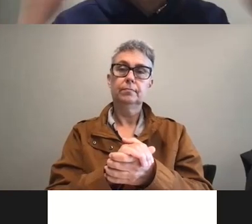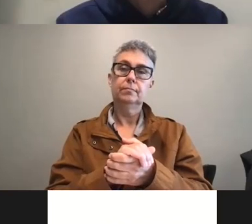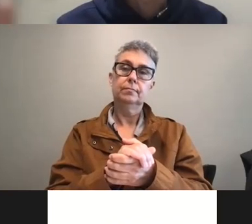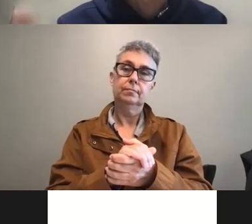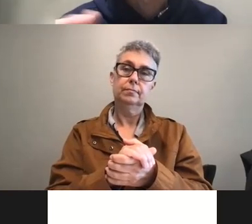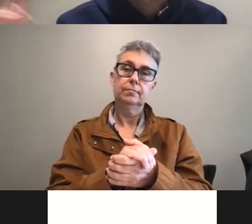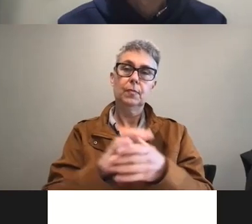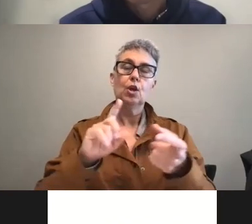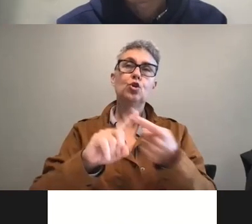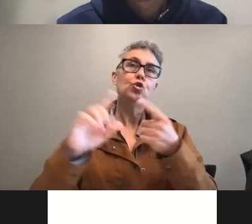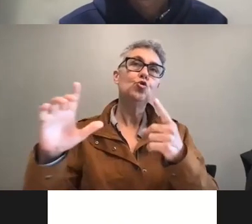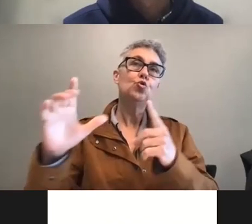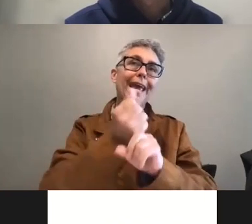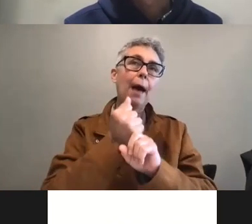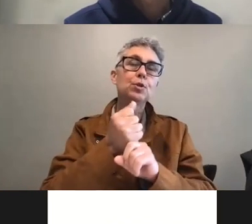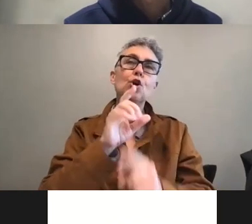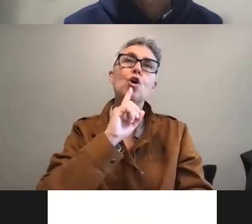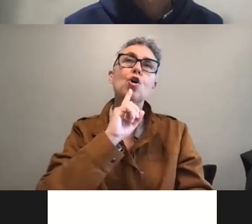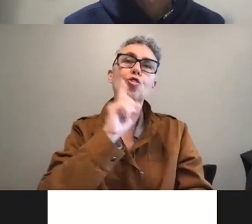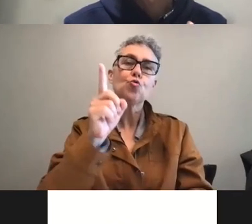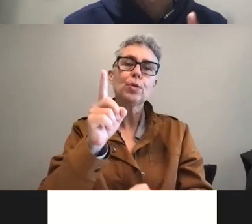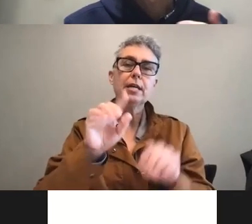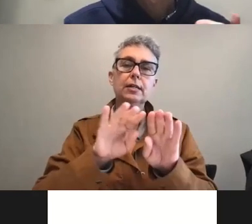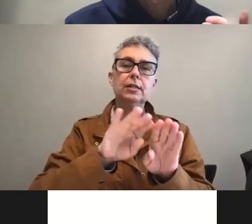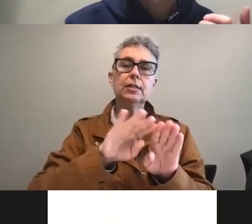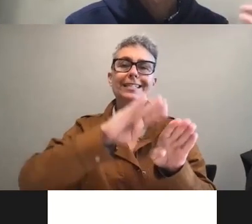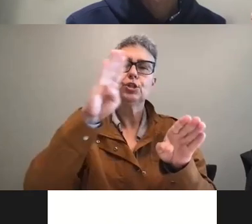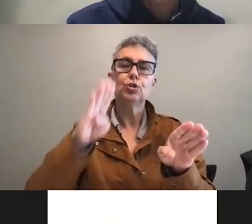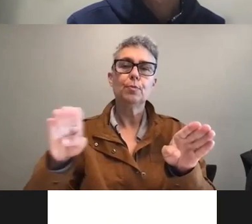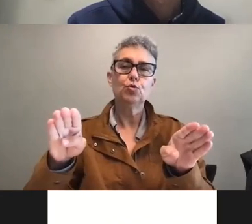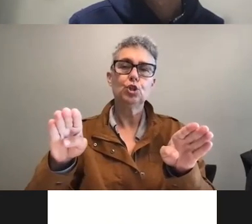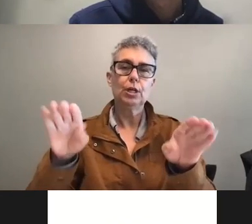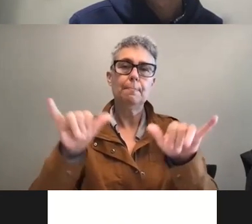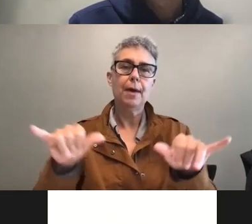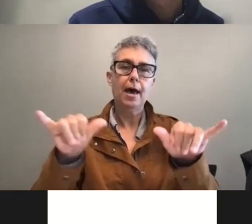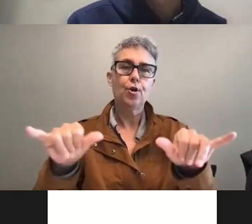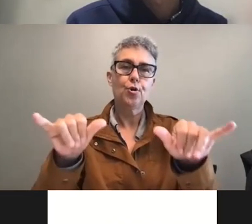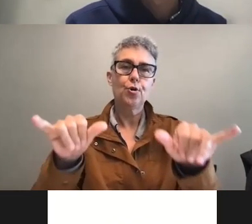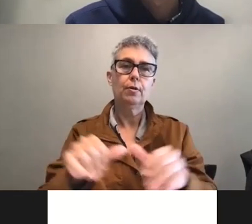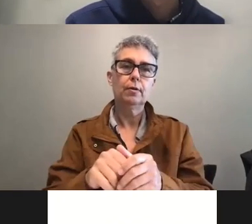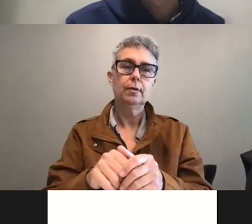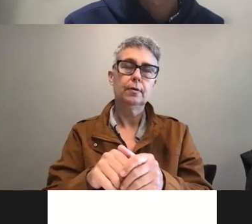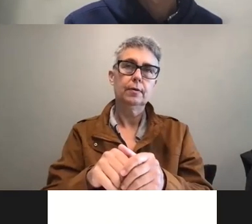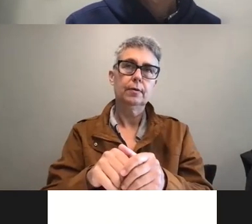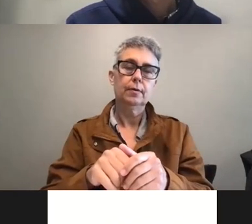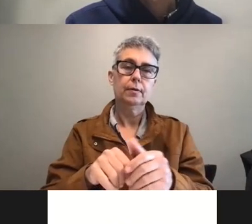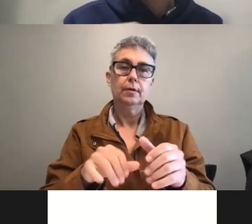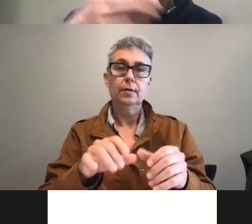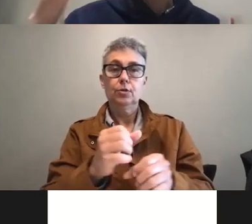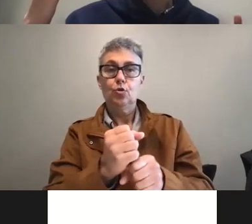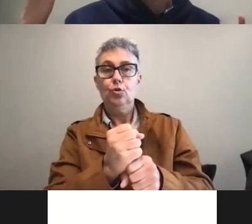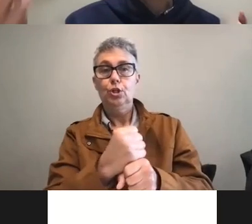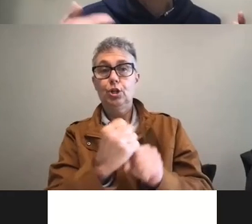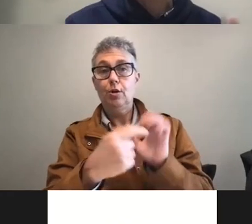the real distribution better. But again, this sort of generative modeling part does